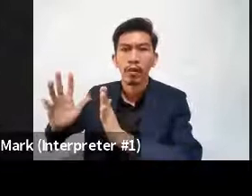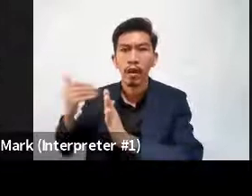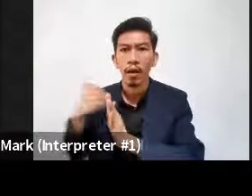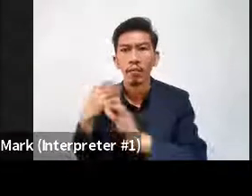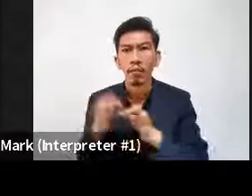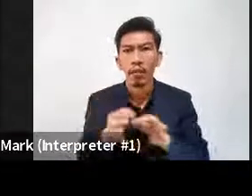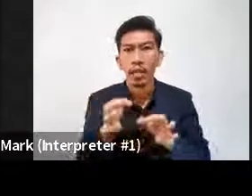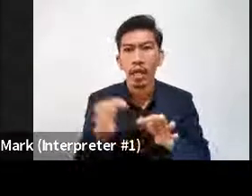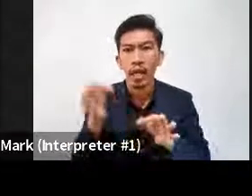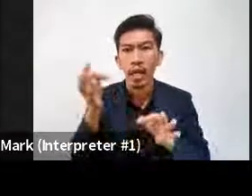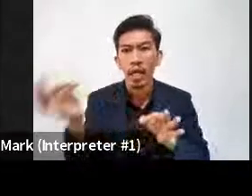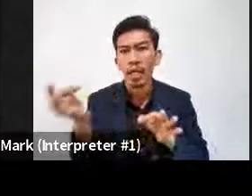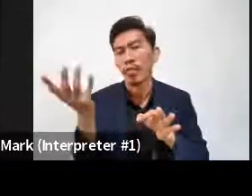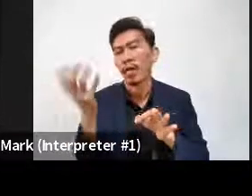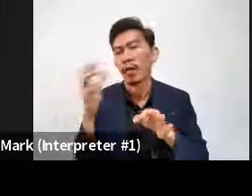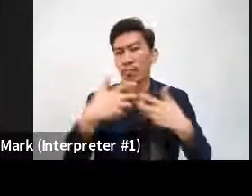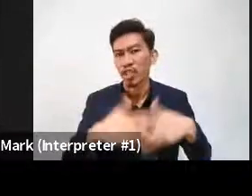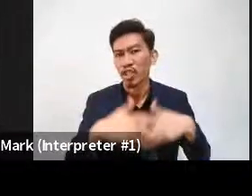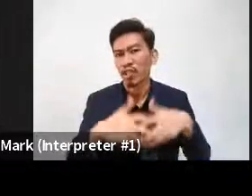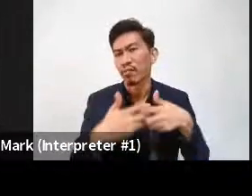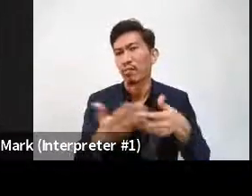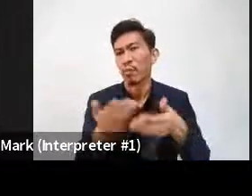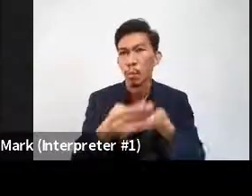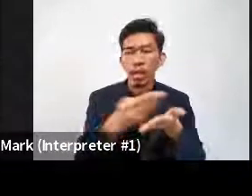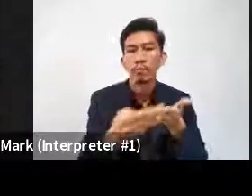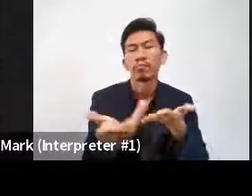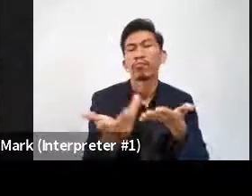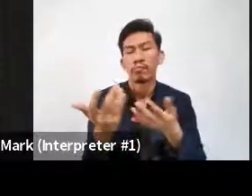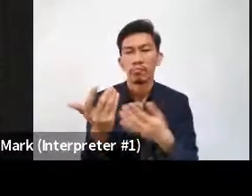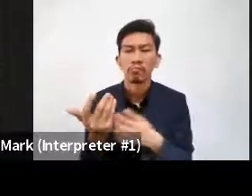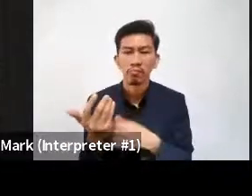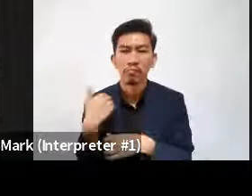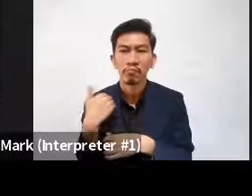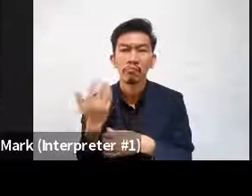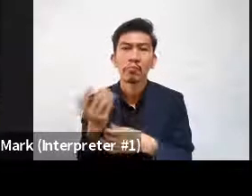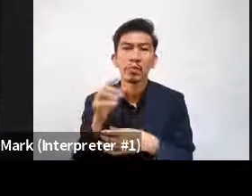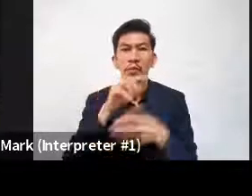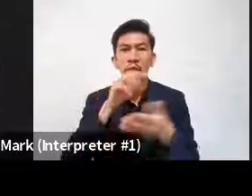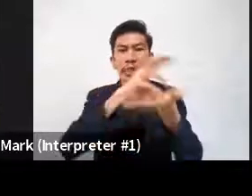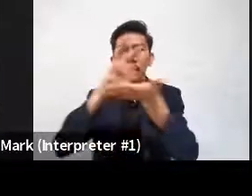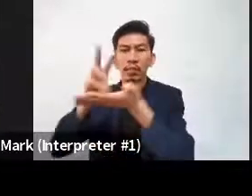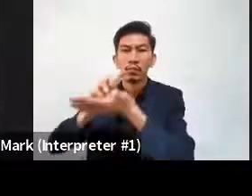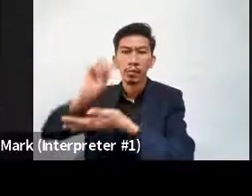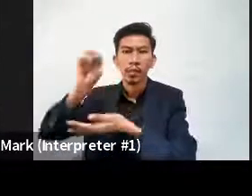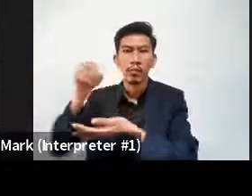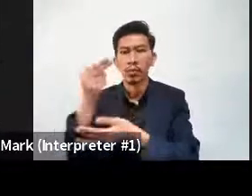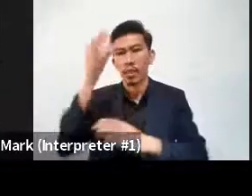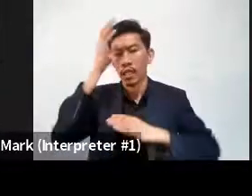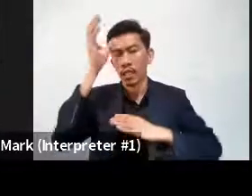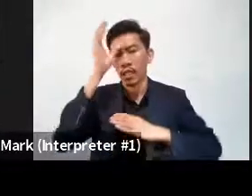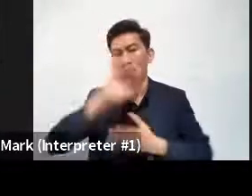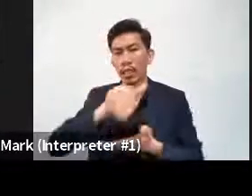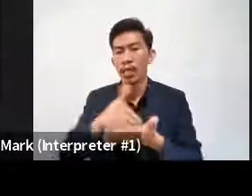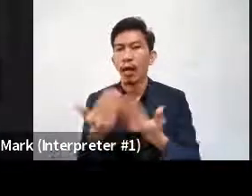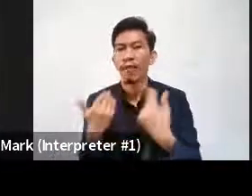procurement of needed cancer-related machines in designated DOH cancer centers. There was significant increase